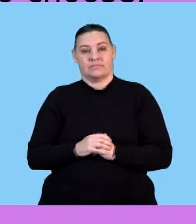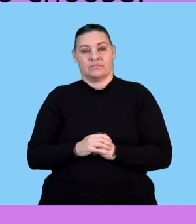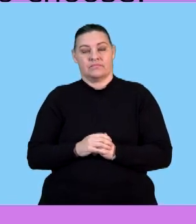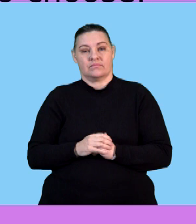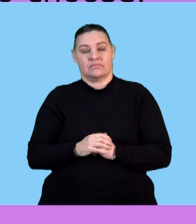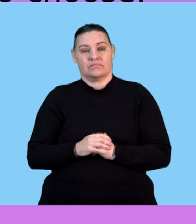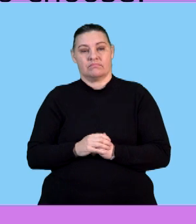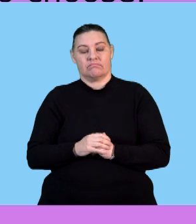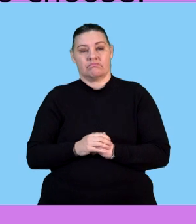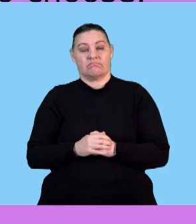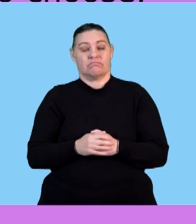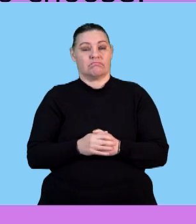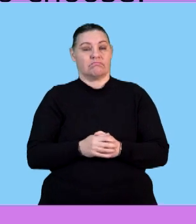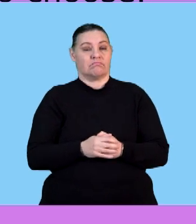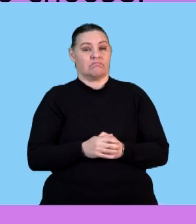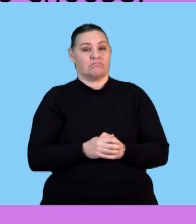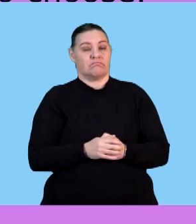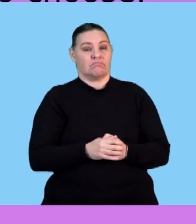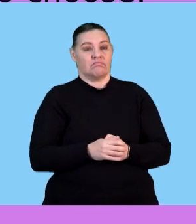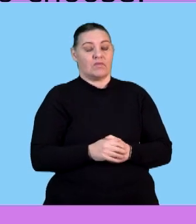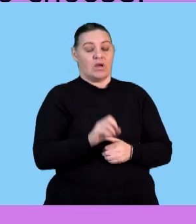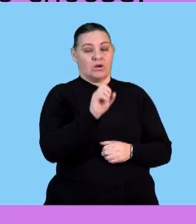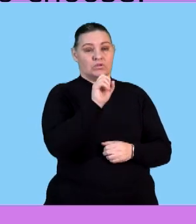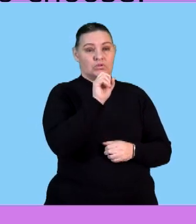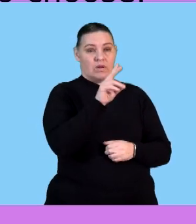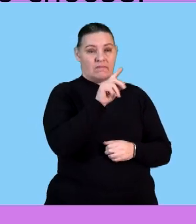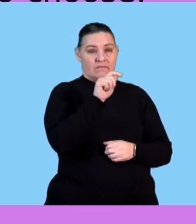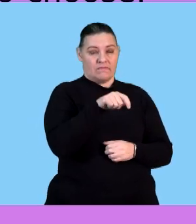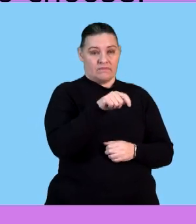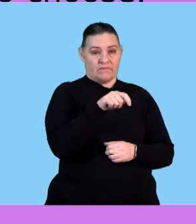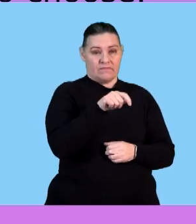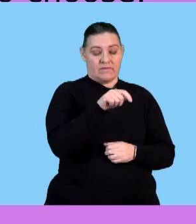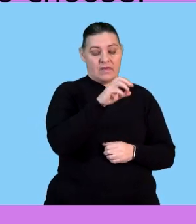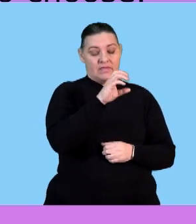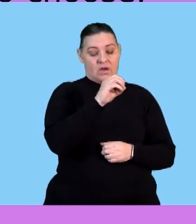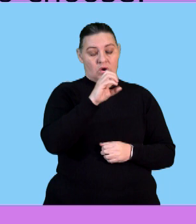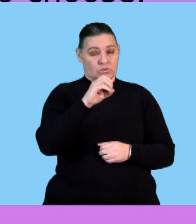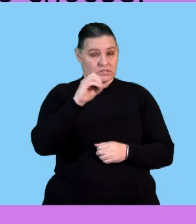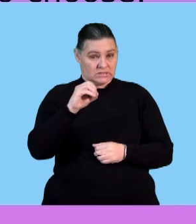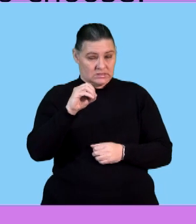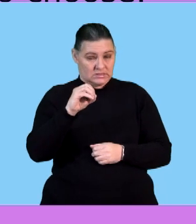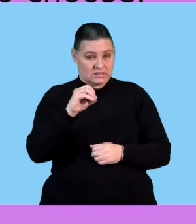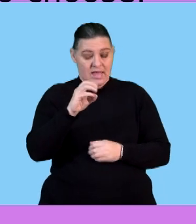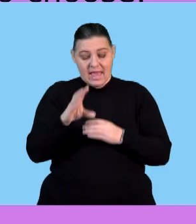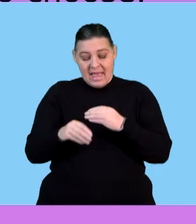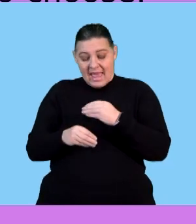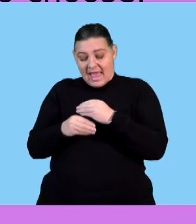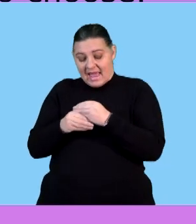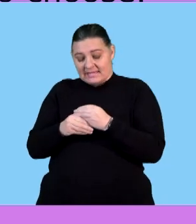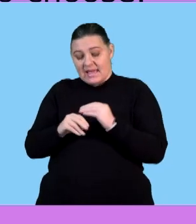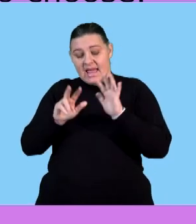Right. Then we take 12,000 Rand, the initial amount. We add on